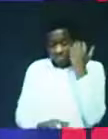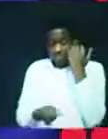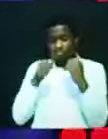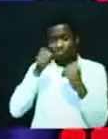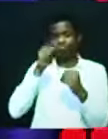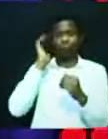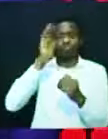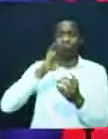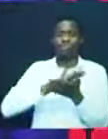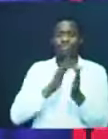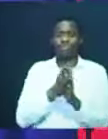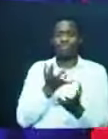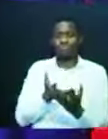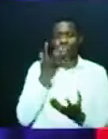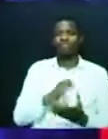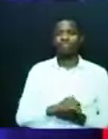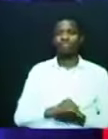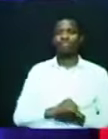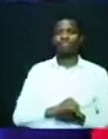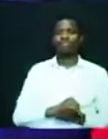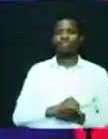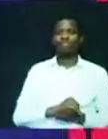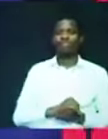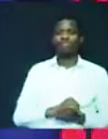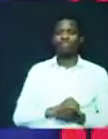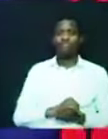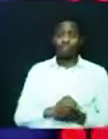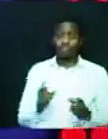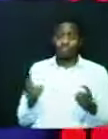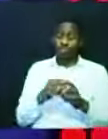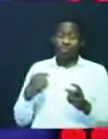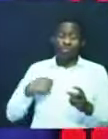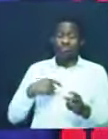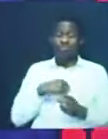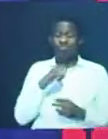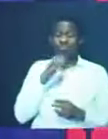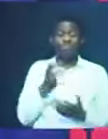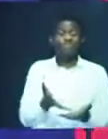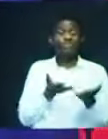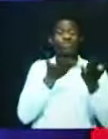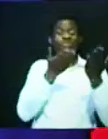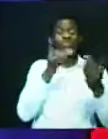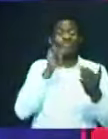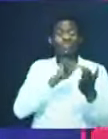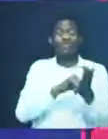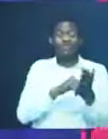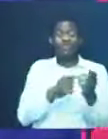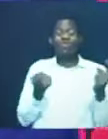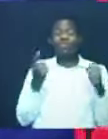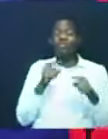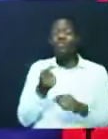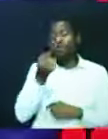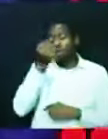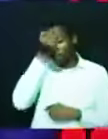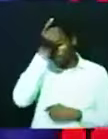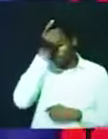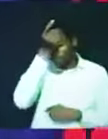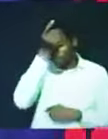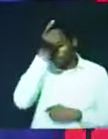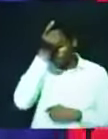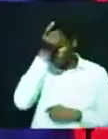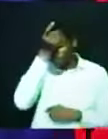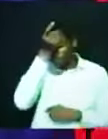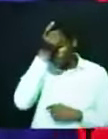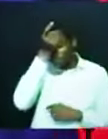Now, we are not in the least suggesting that the understanding of the word of God will take care of your